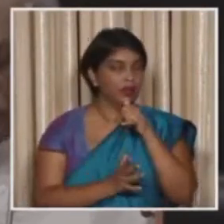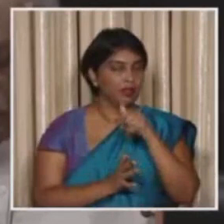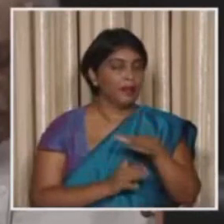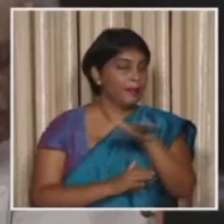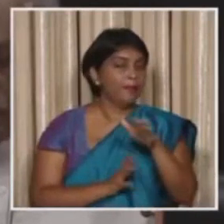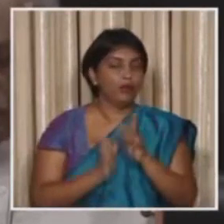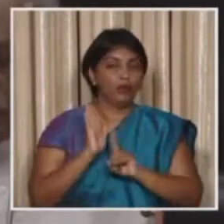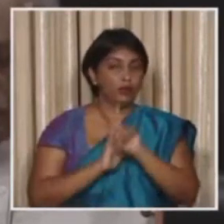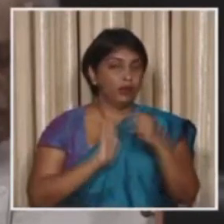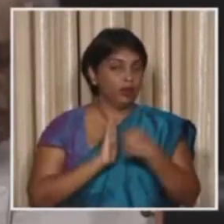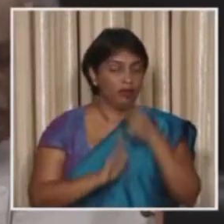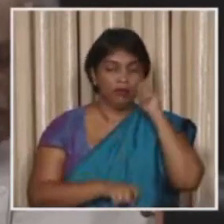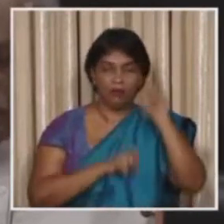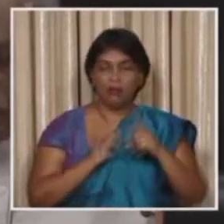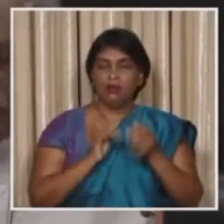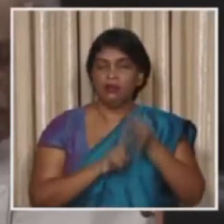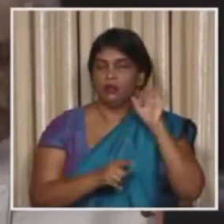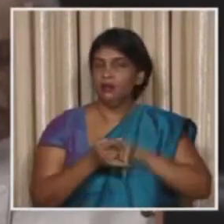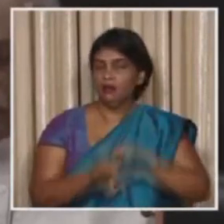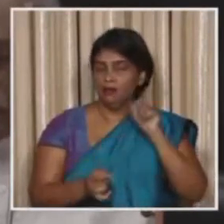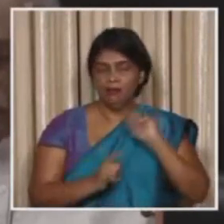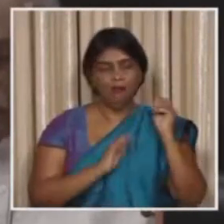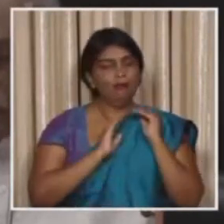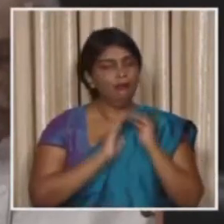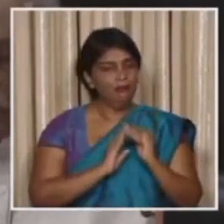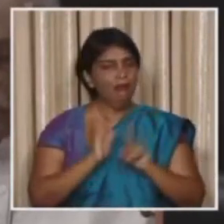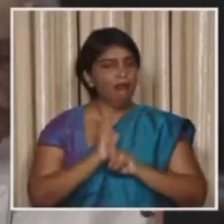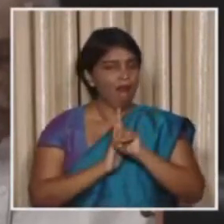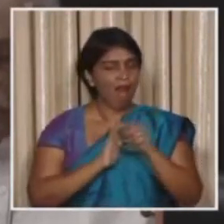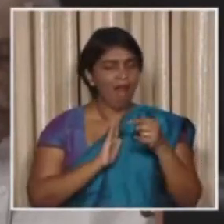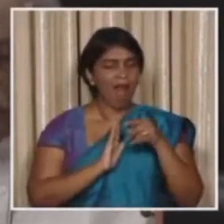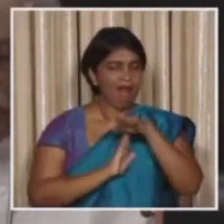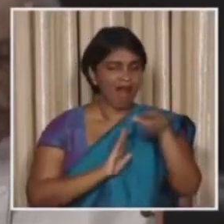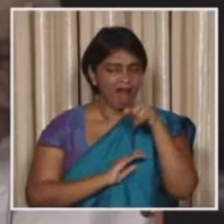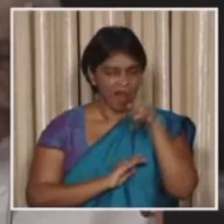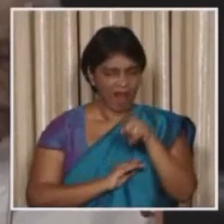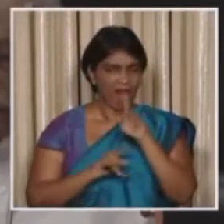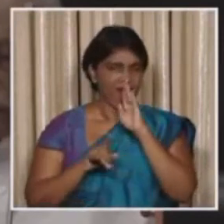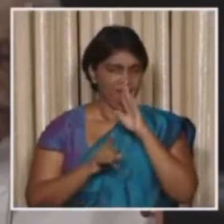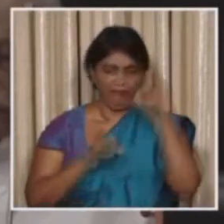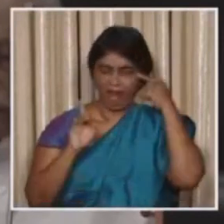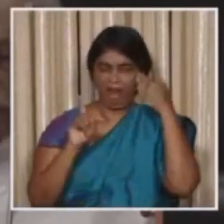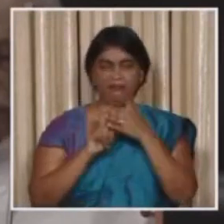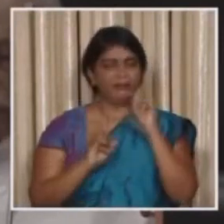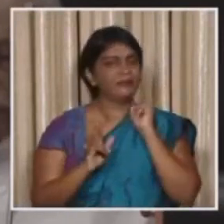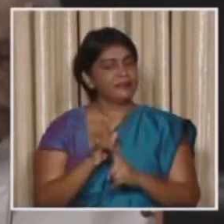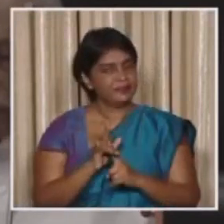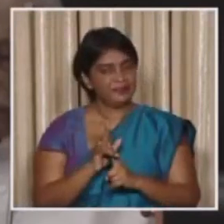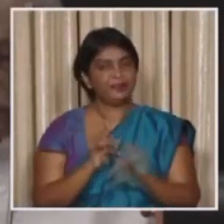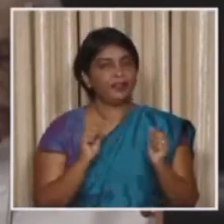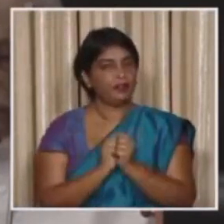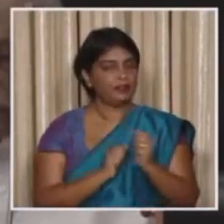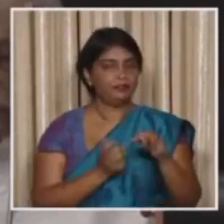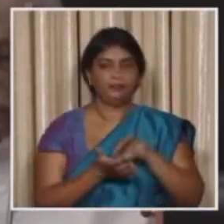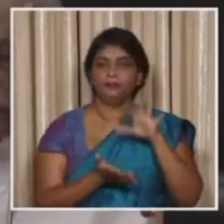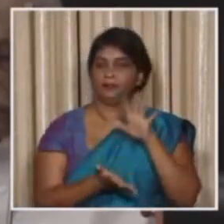Presidential Secretariat, Northern Province Coordinating Office has been established to assist the IDPs who have been affected due to the North